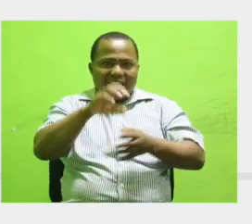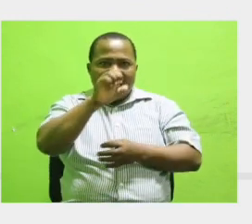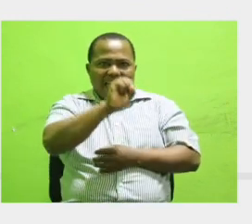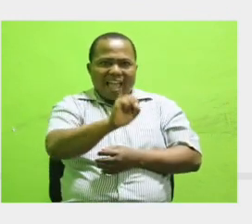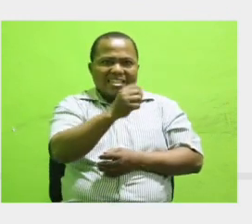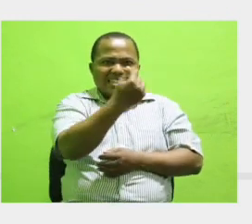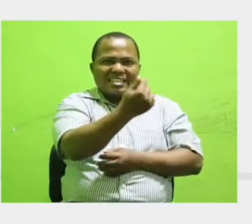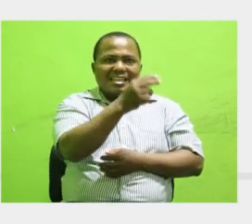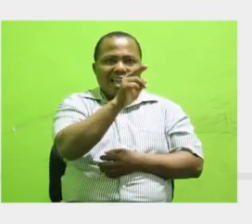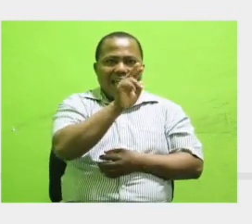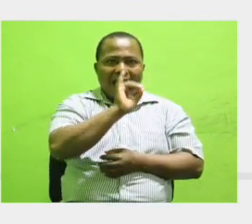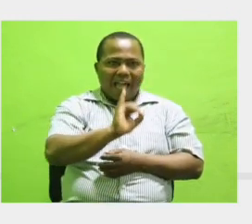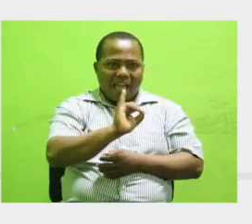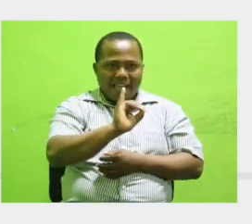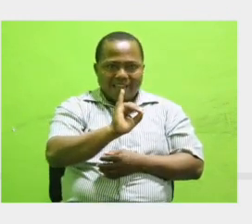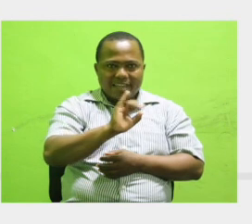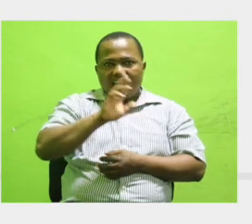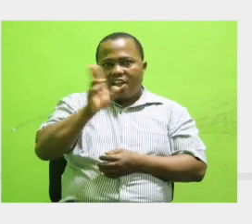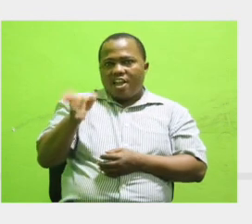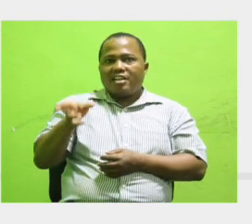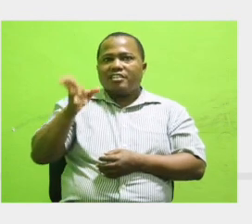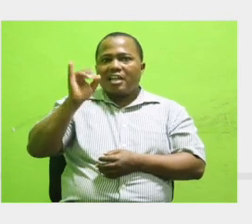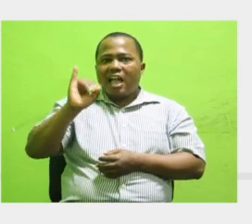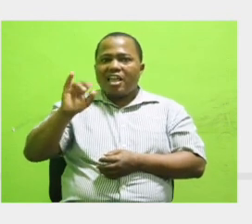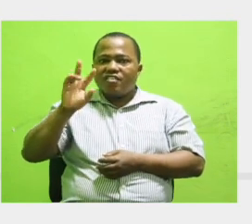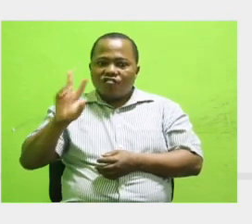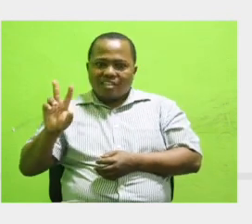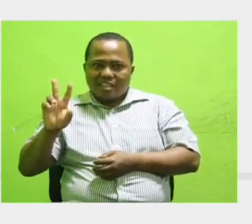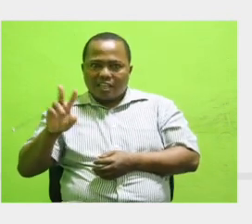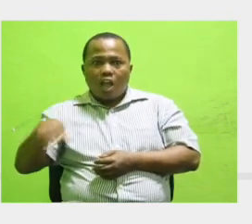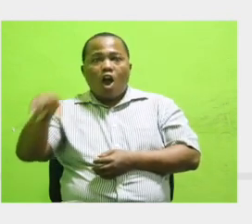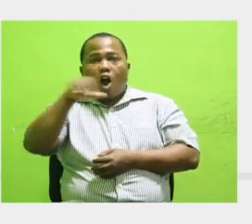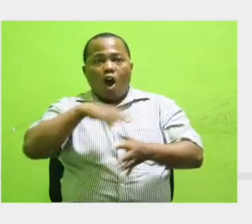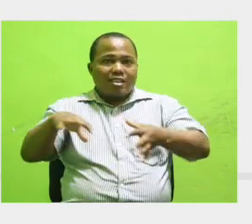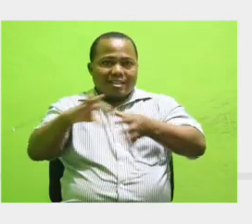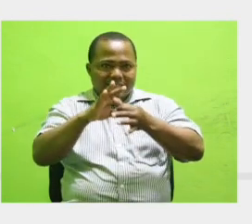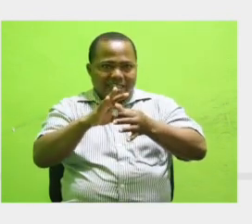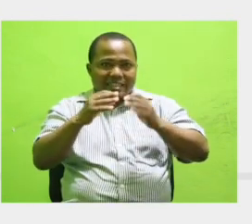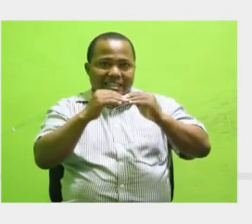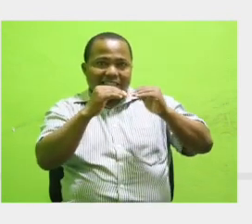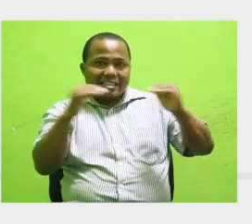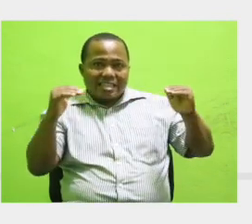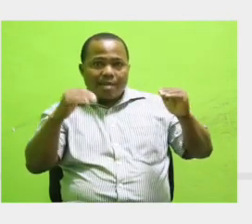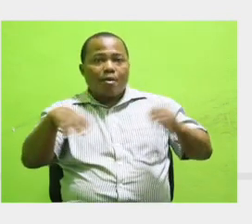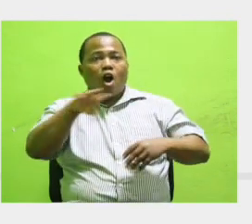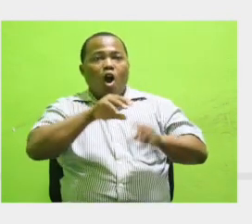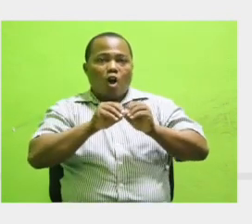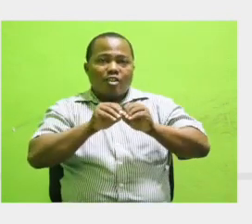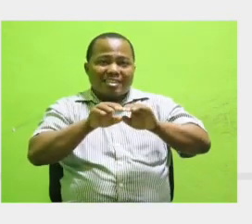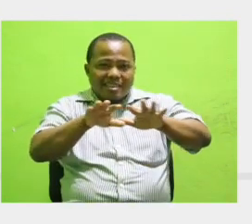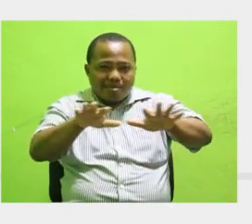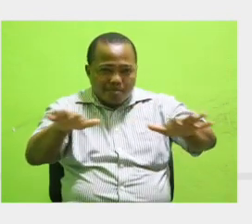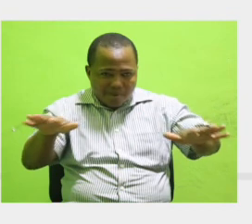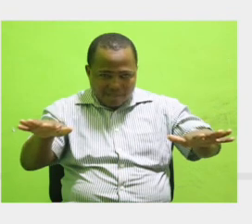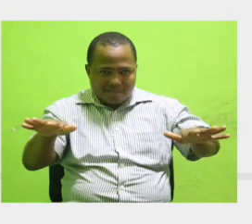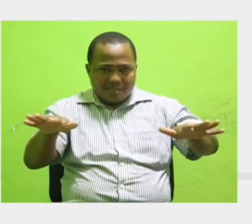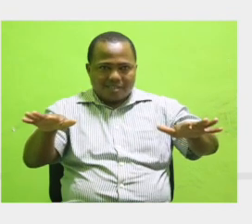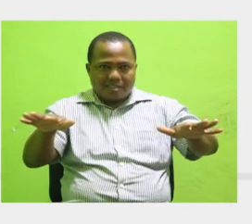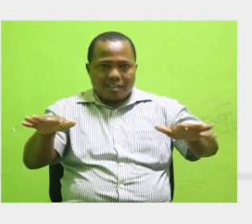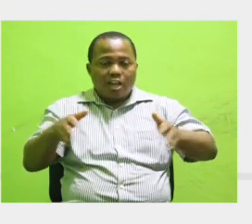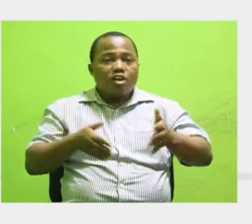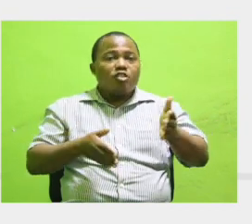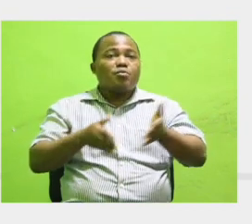blood is screened for HIV AIDS and other pathogens, because in transfusing of blood, this is also